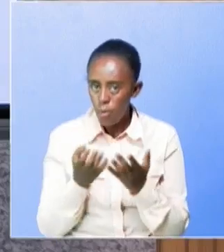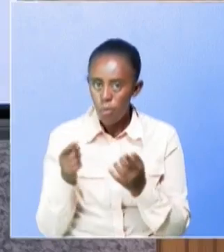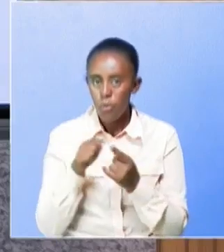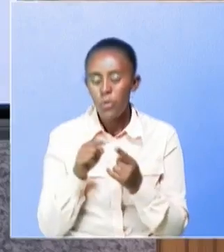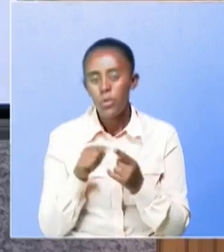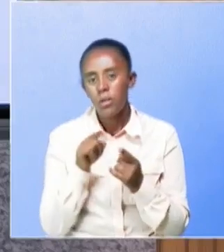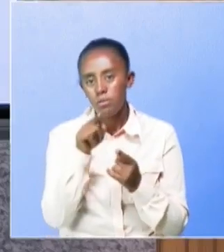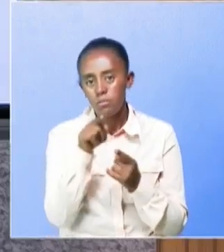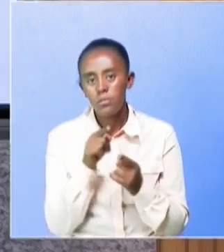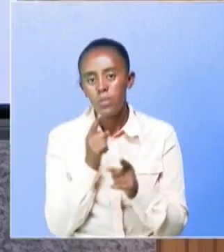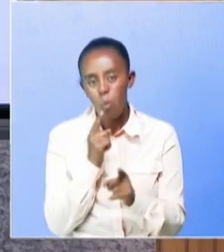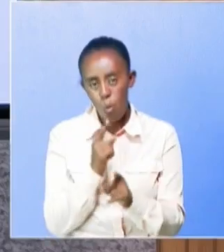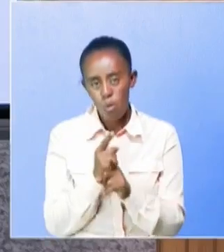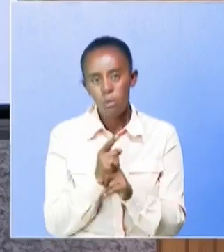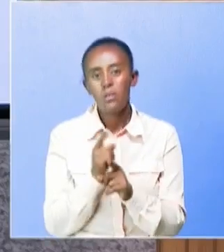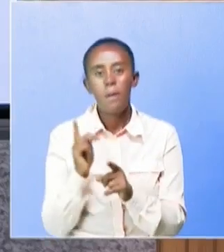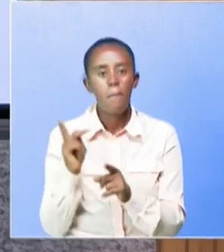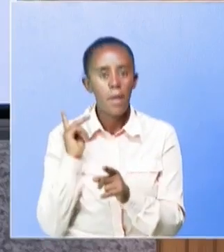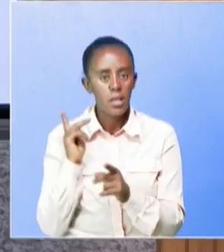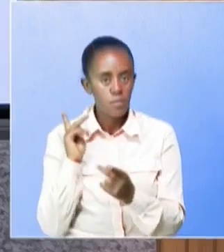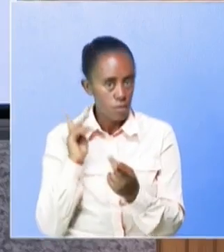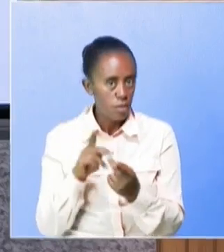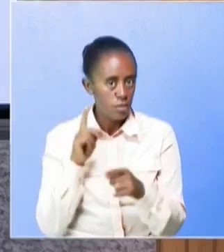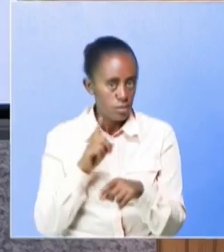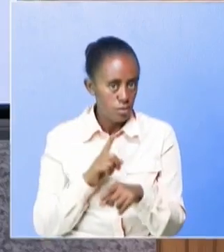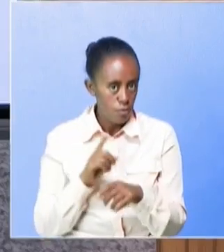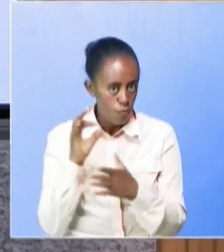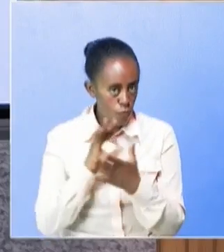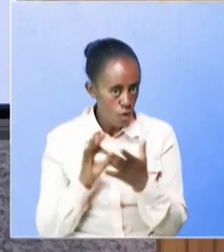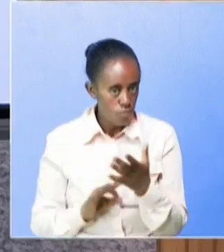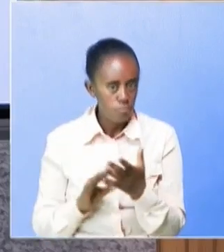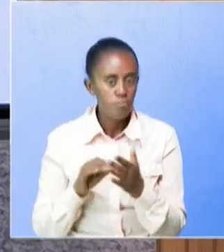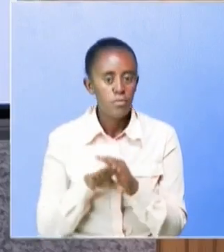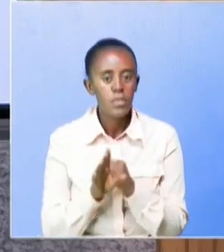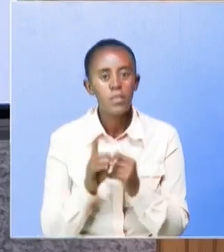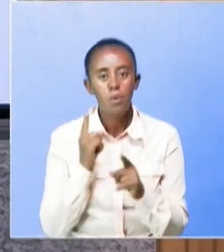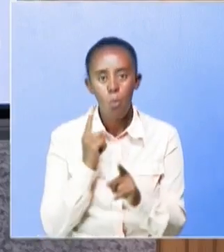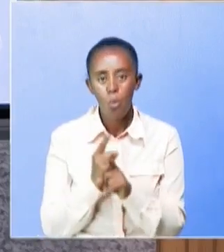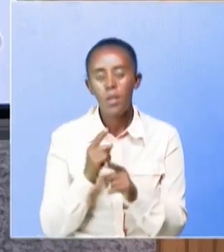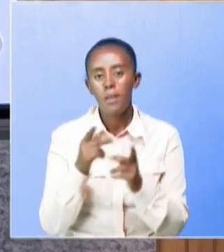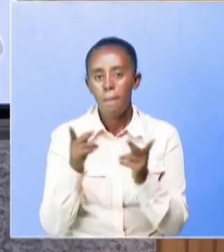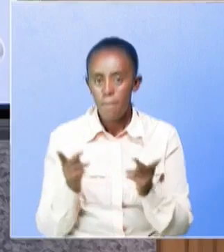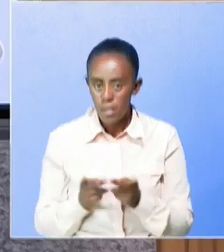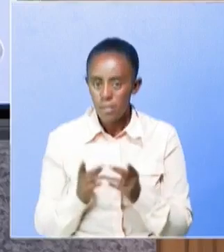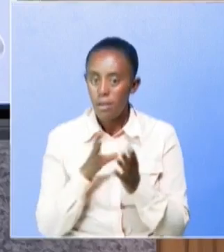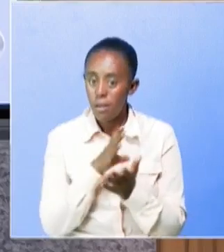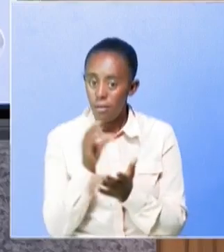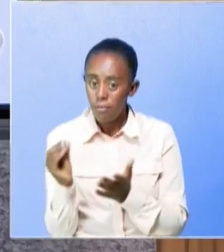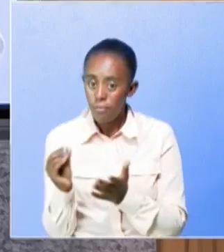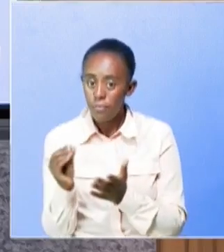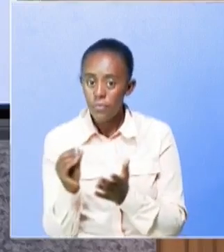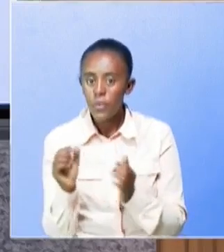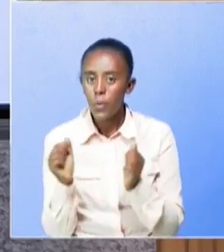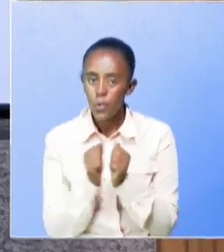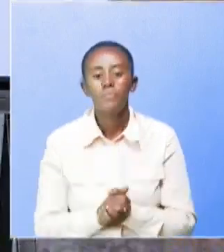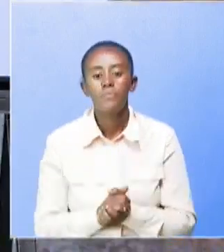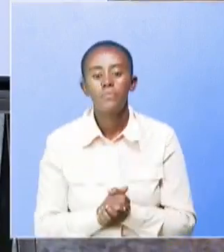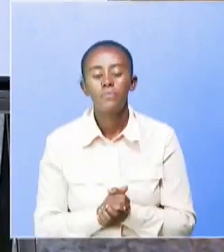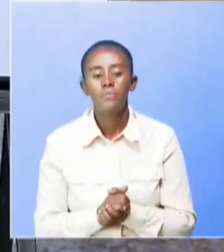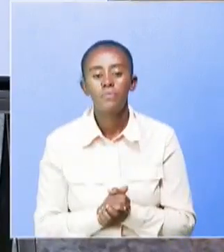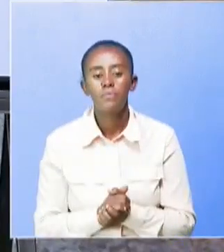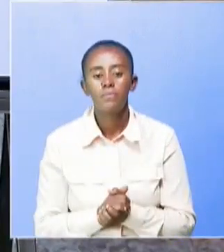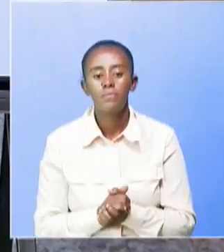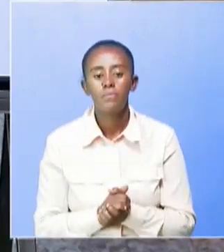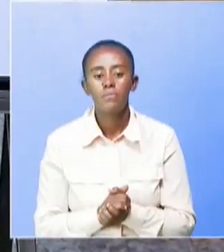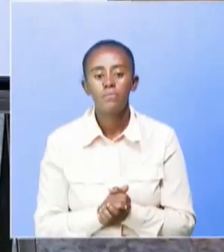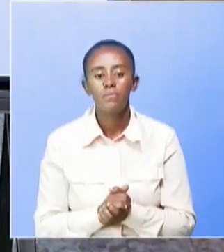put in the correct past perfect form in the correct place, and we will do it together.